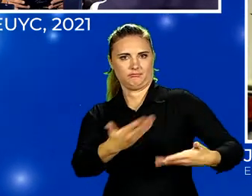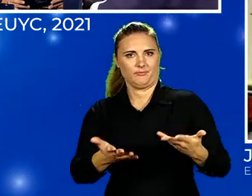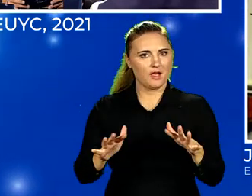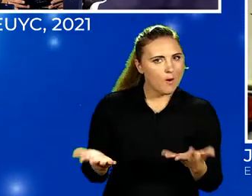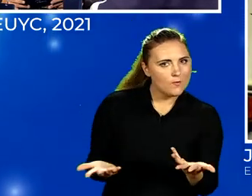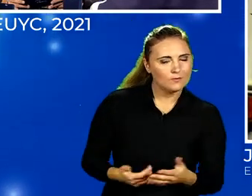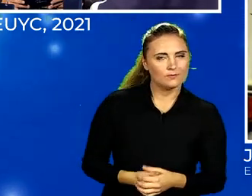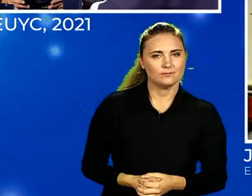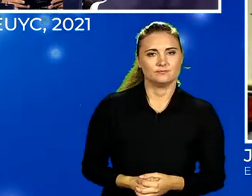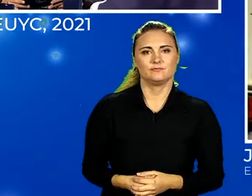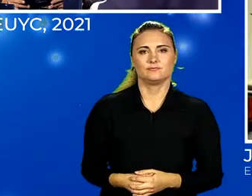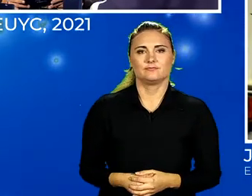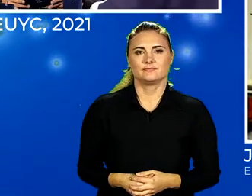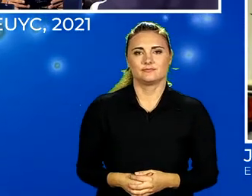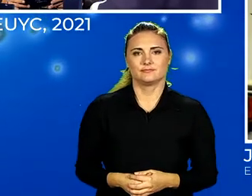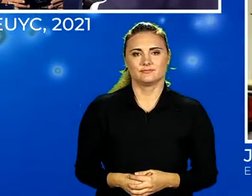yours.